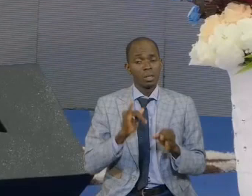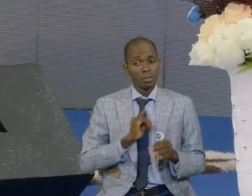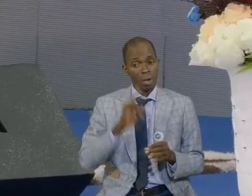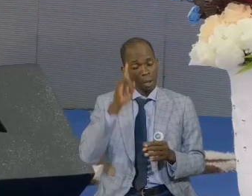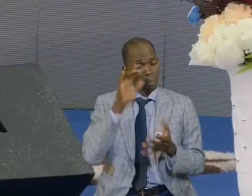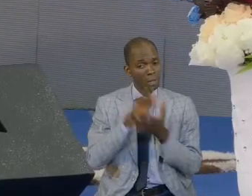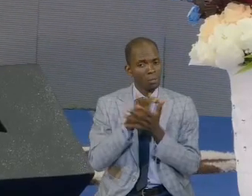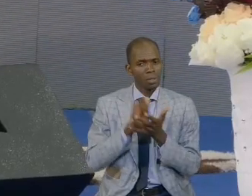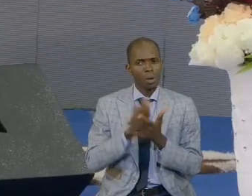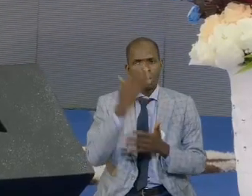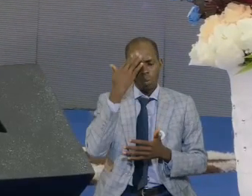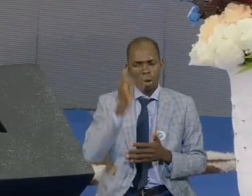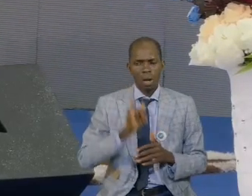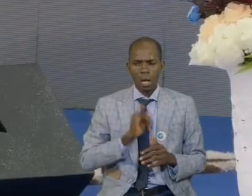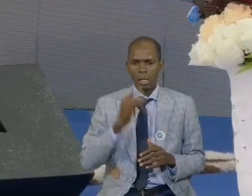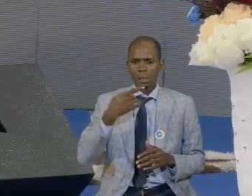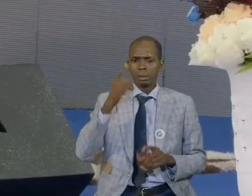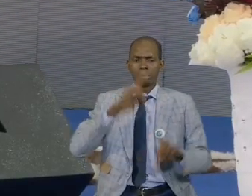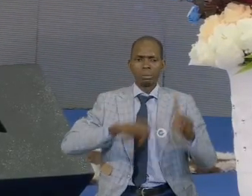me?